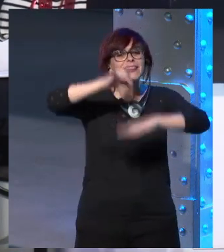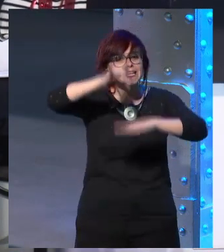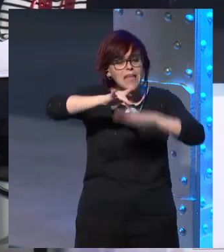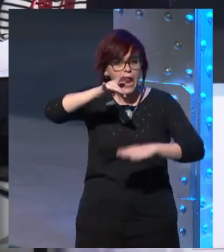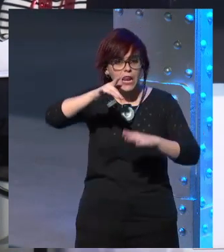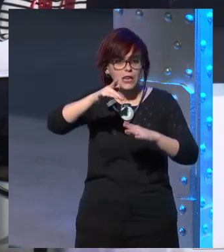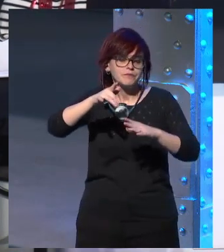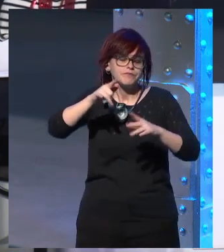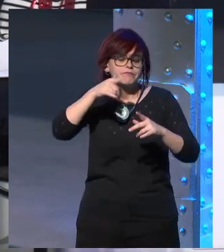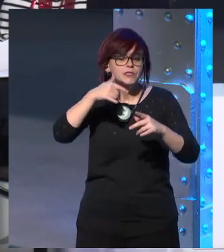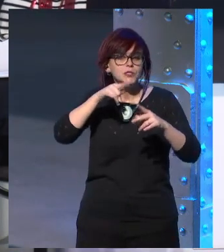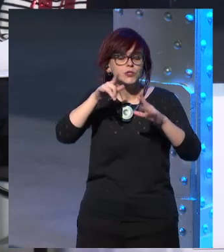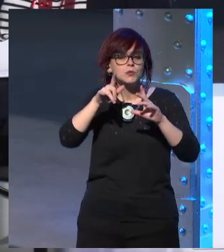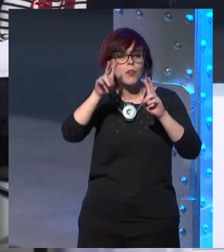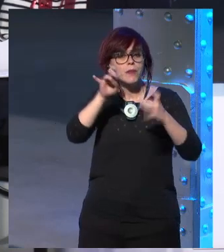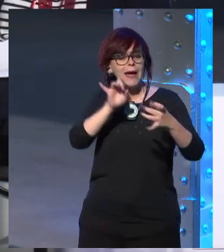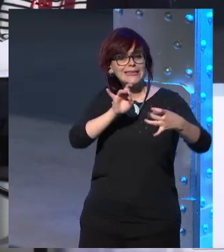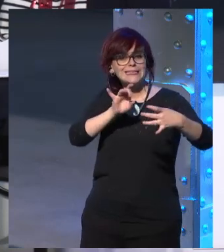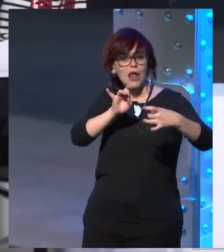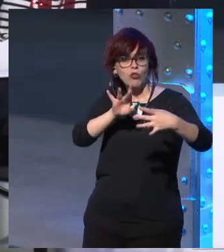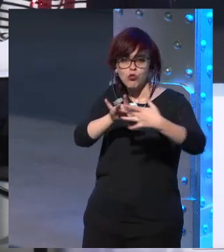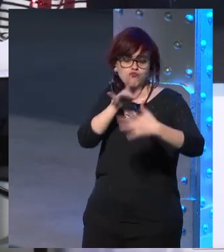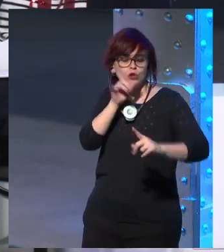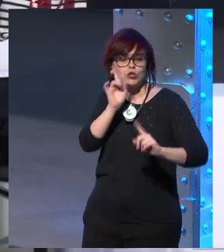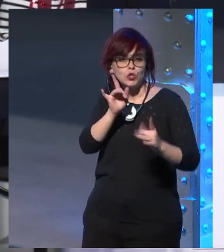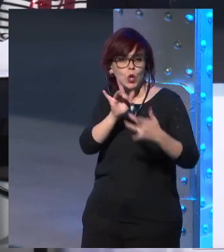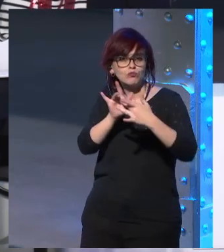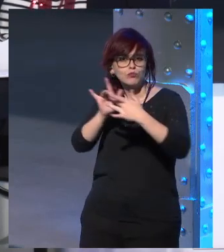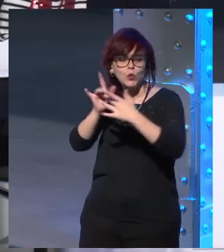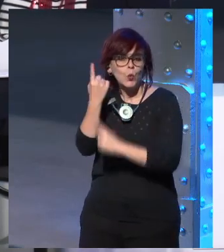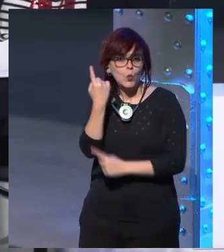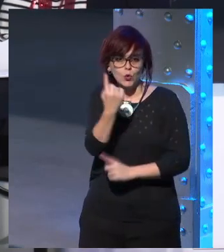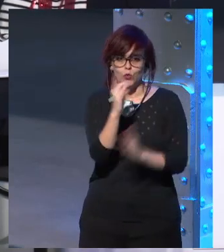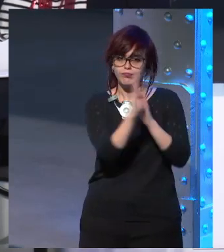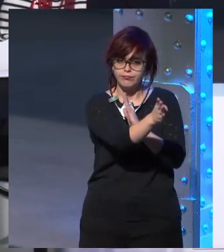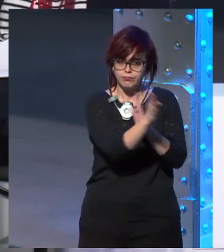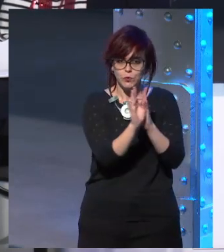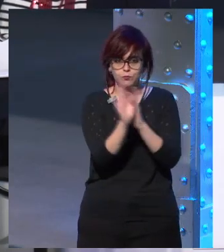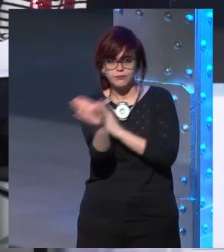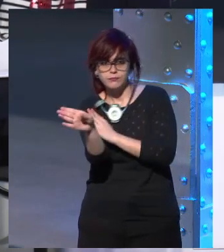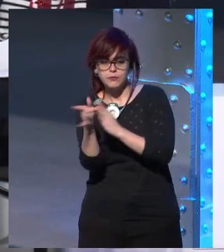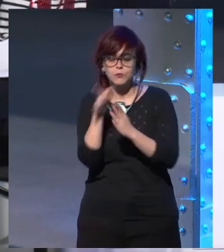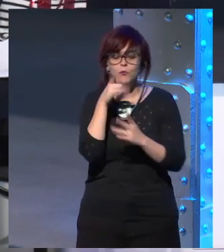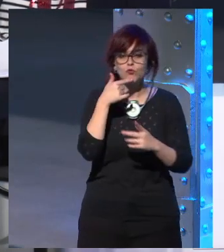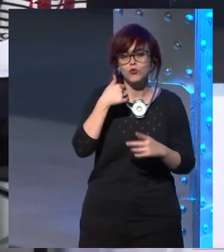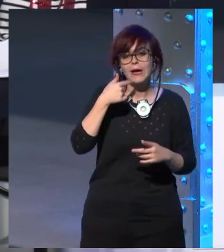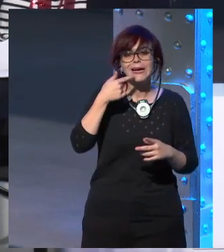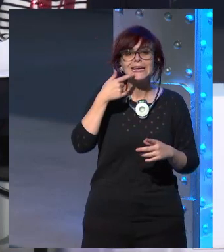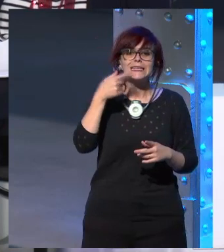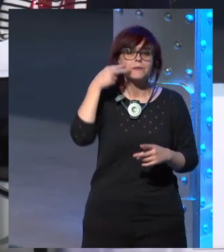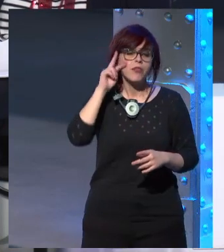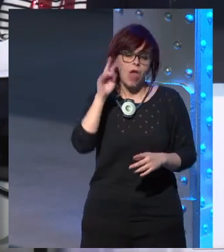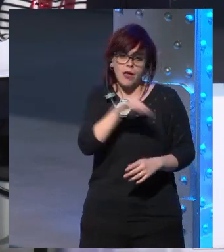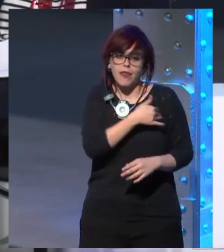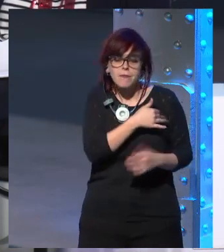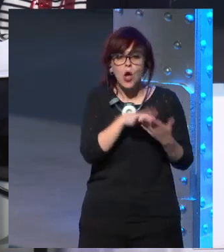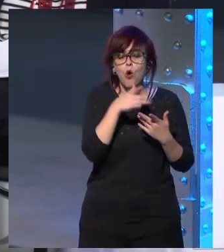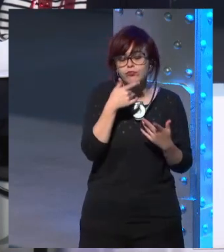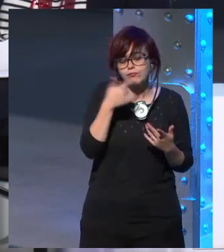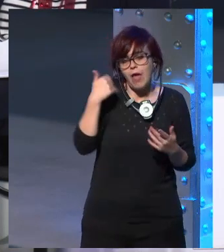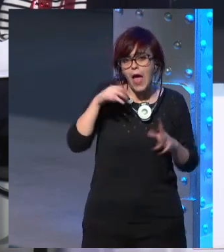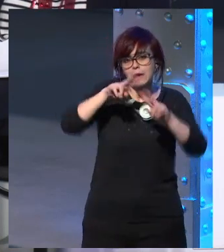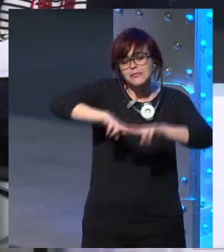academic and researcher, and I got to support a ton of research, so you're going to hear me reference a lot of studies. So in studying young